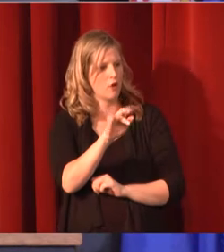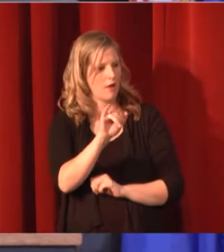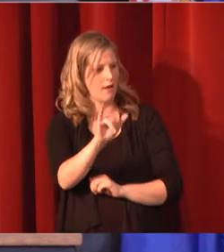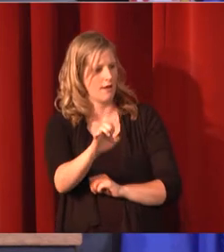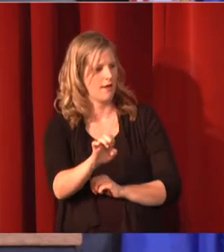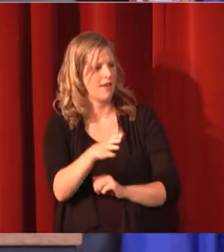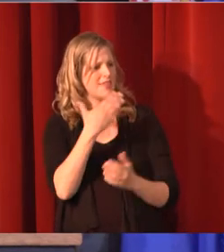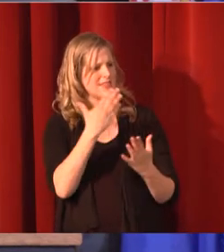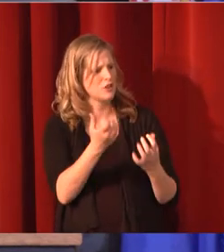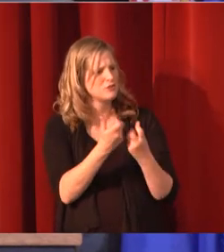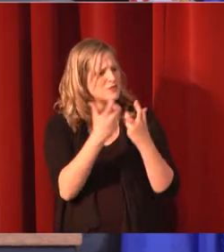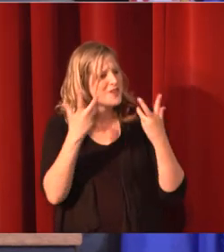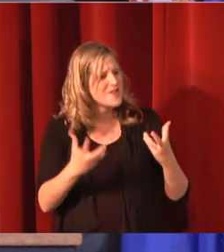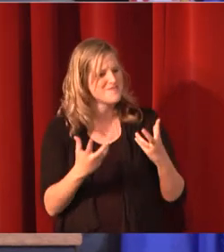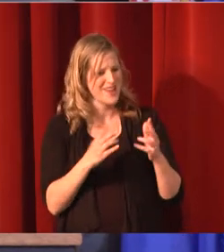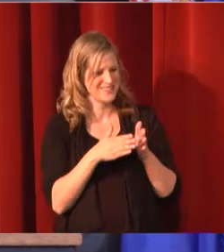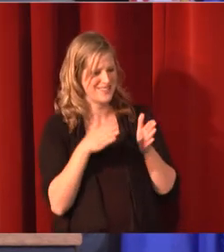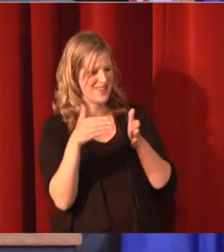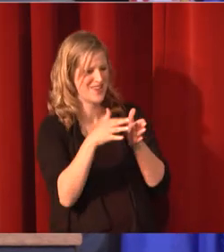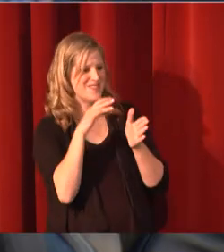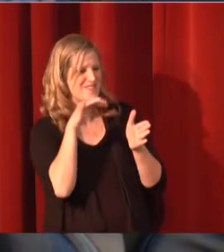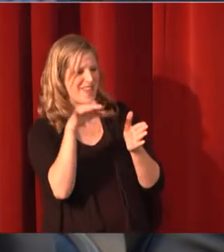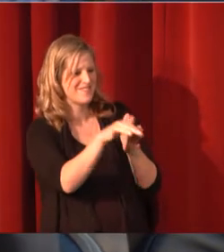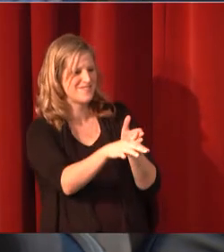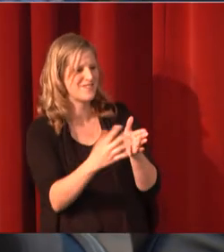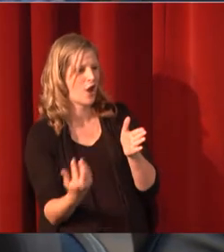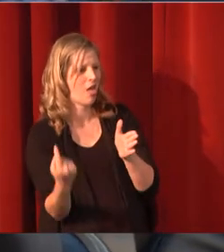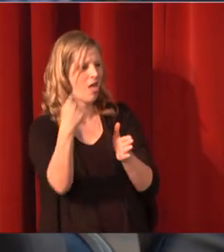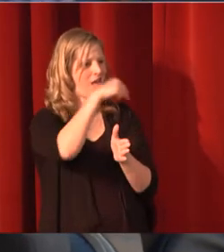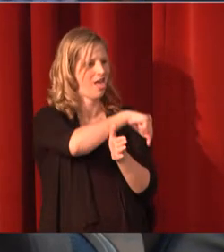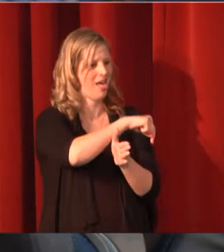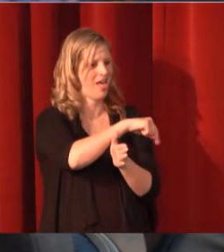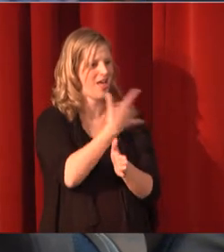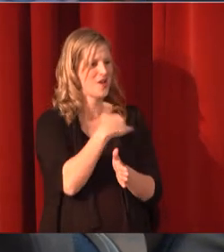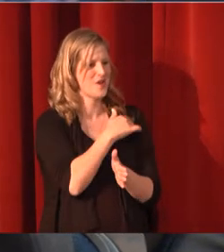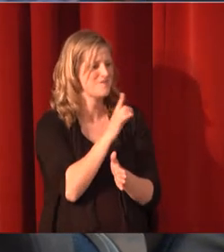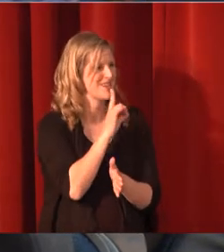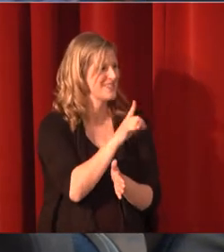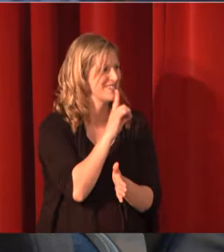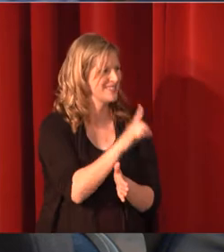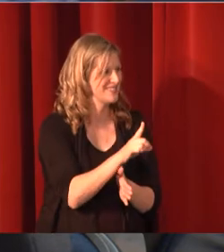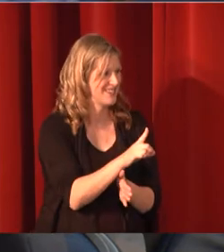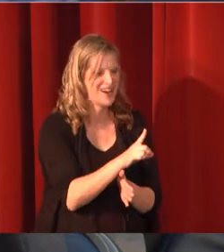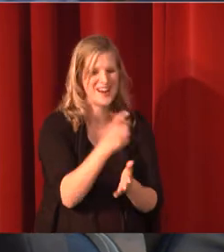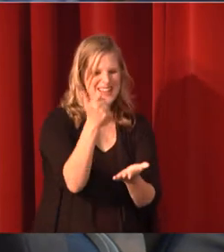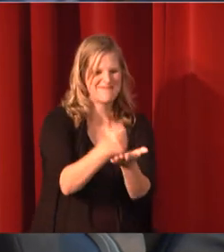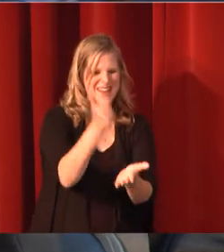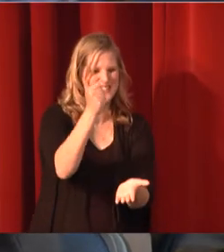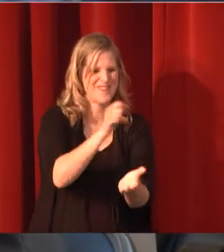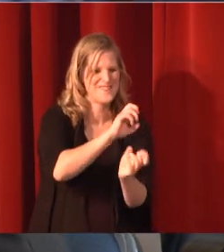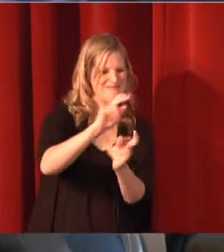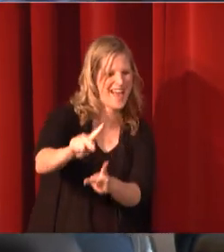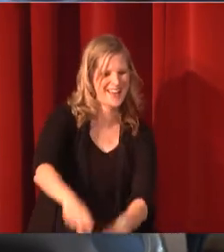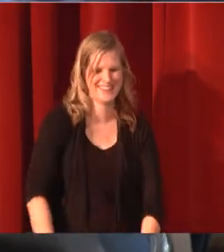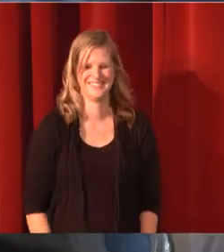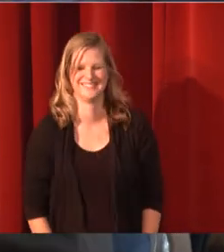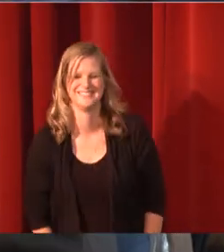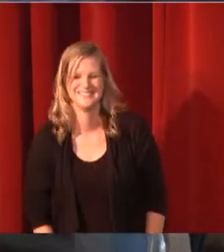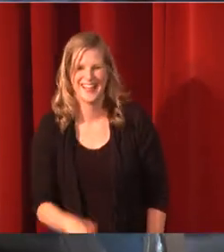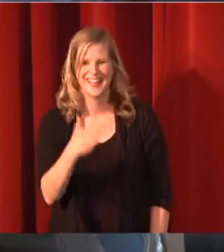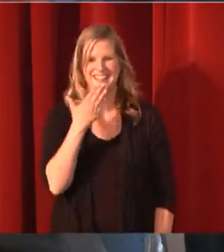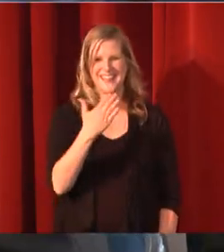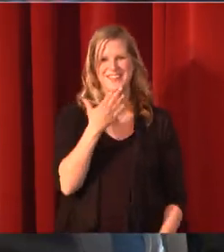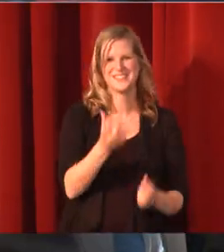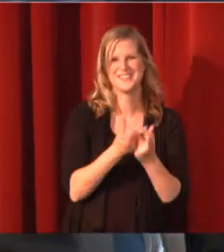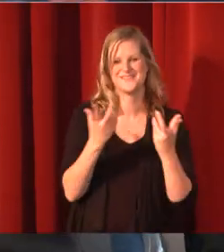much for making the trip across the river this morning we'll be sure to pass stamp your passport on the way back thank you so much for